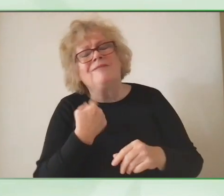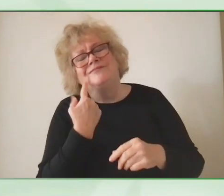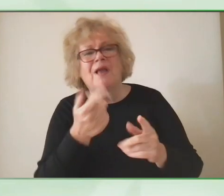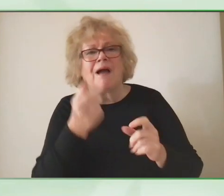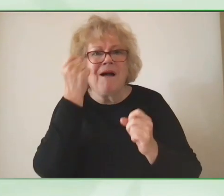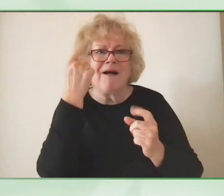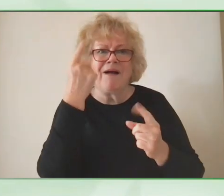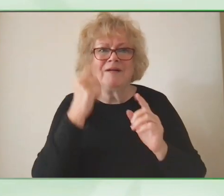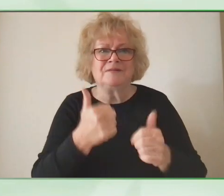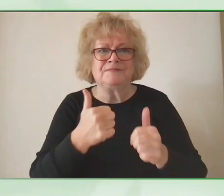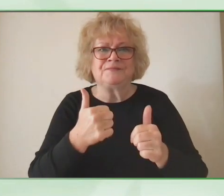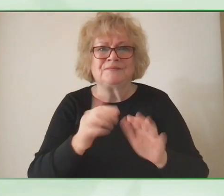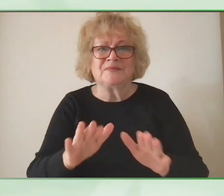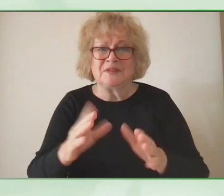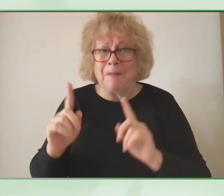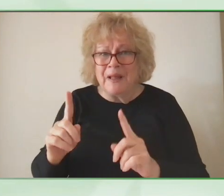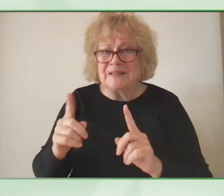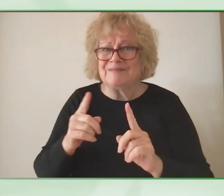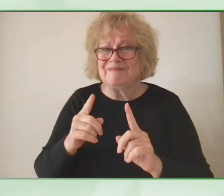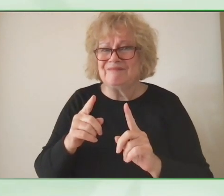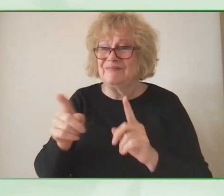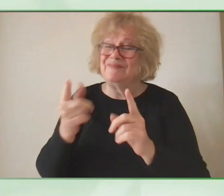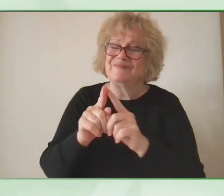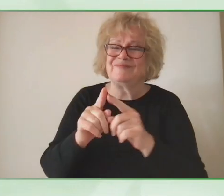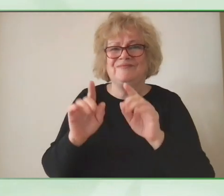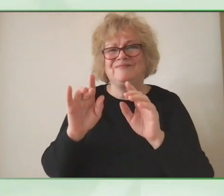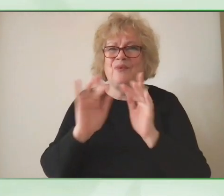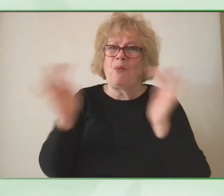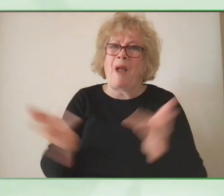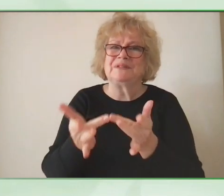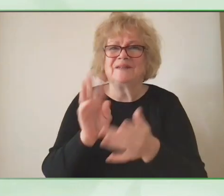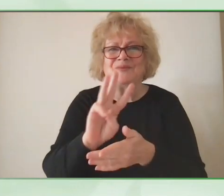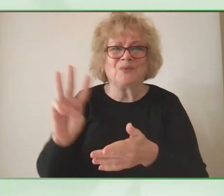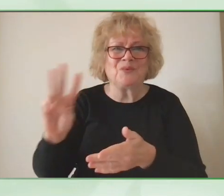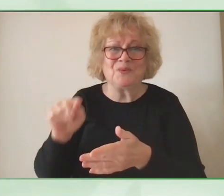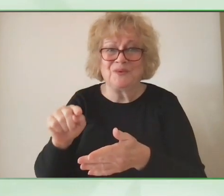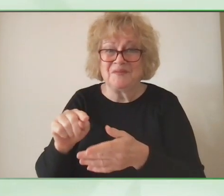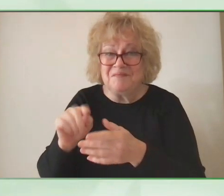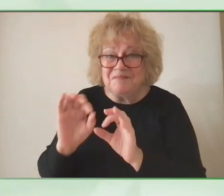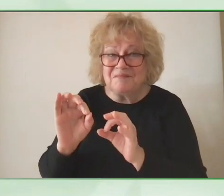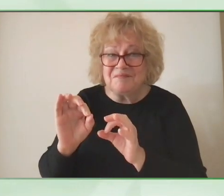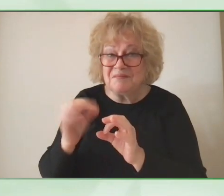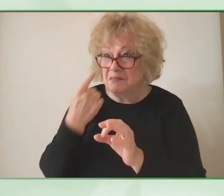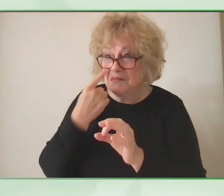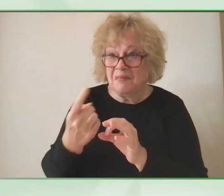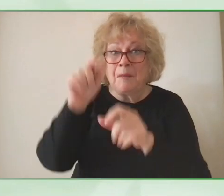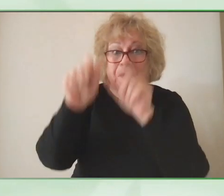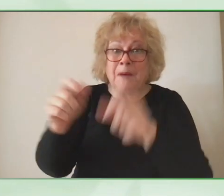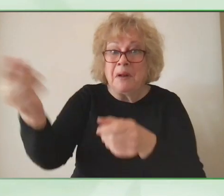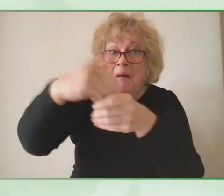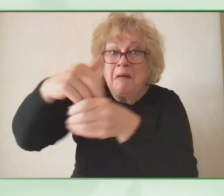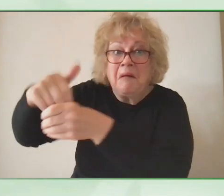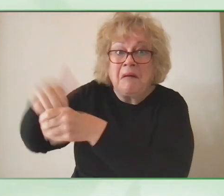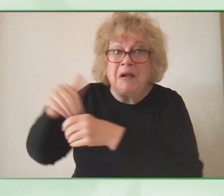people. Yeah, it's not about the people to address the people, what are the people needs. And one of the most important things is